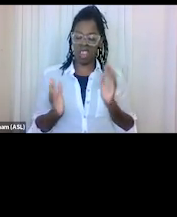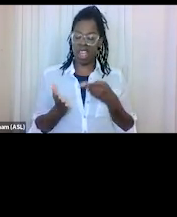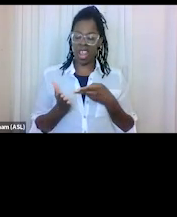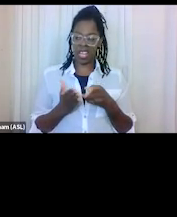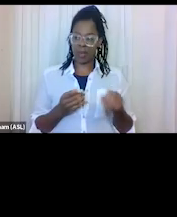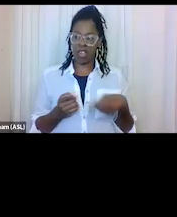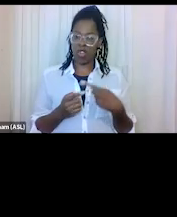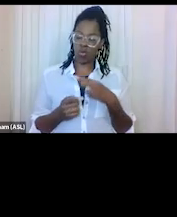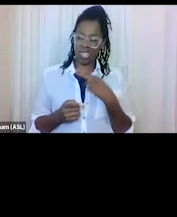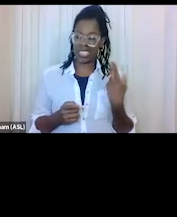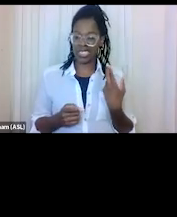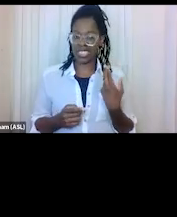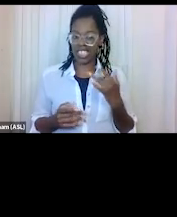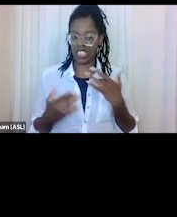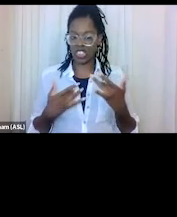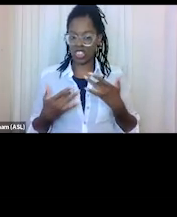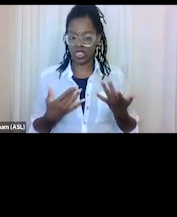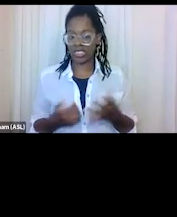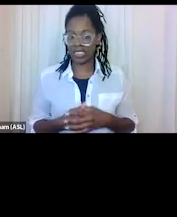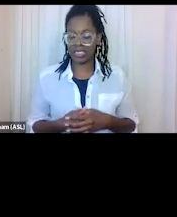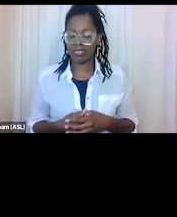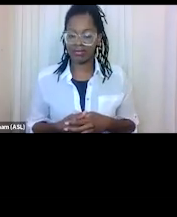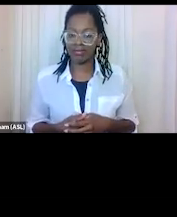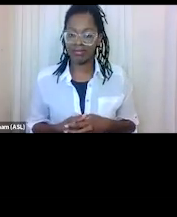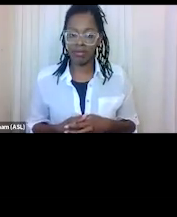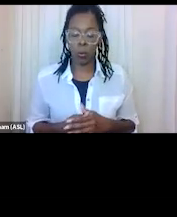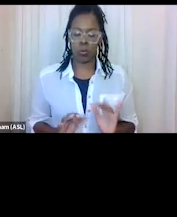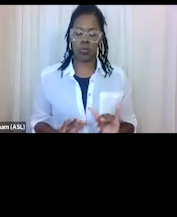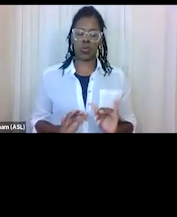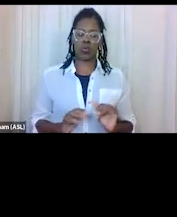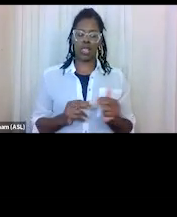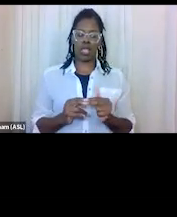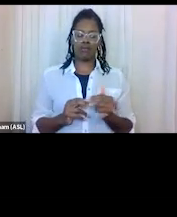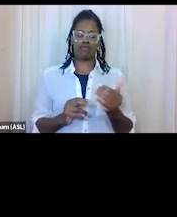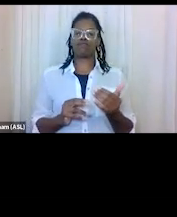So this is about just, you know, we're talking, oh,